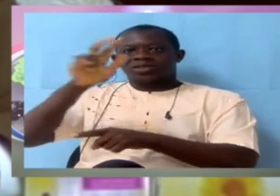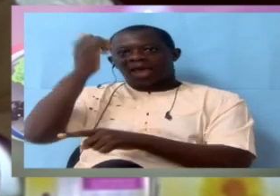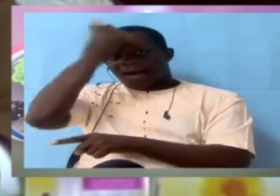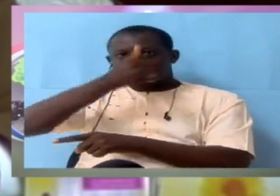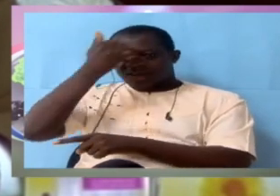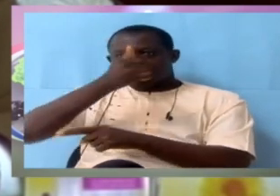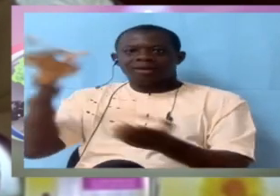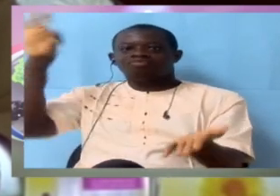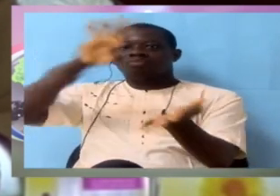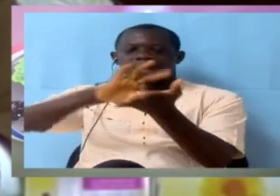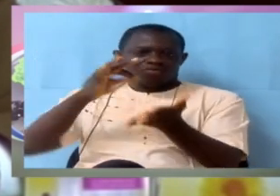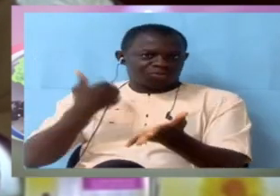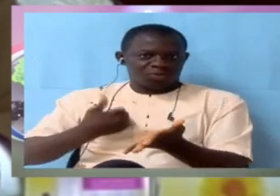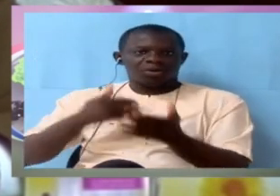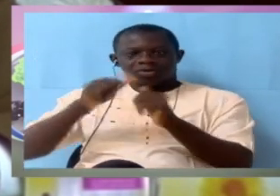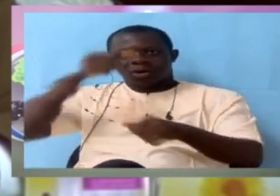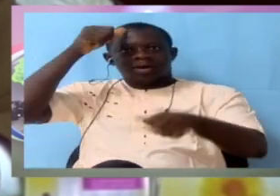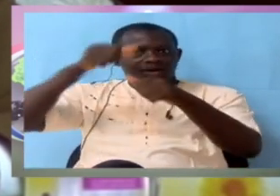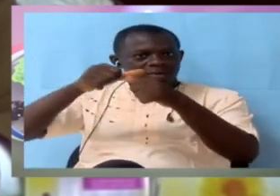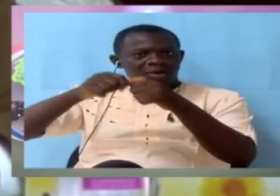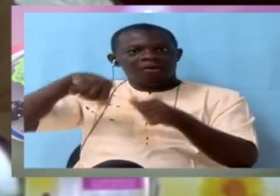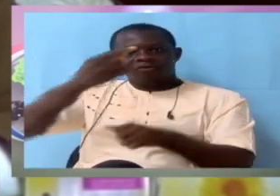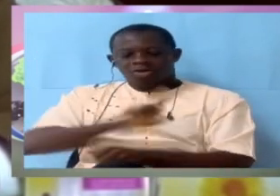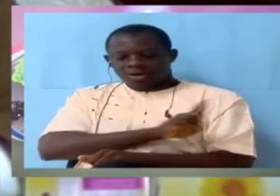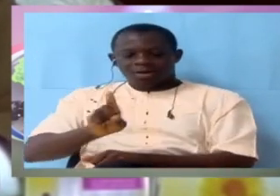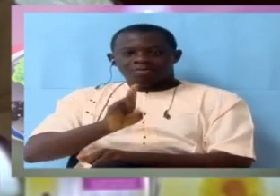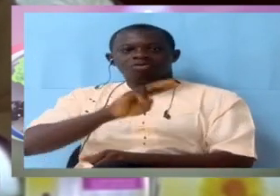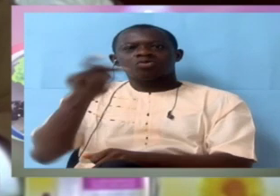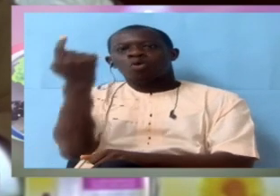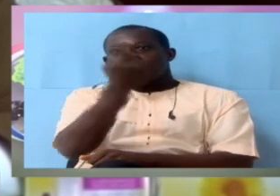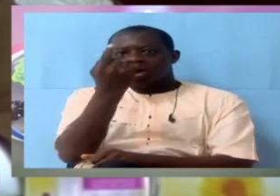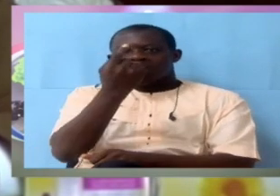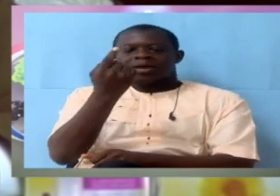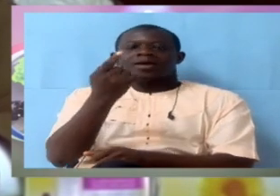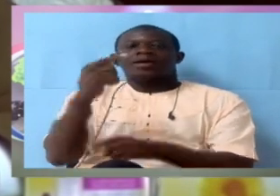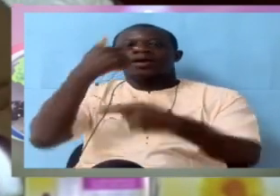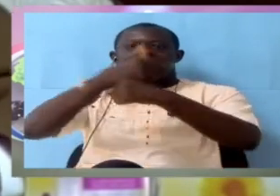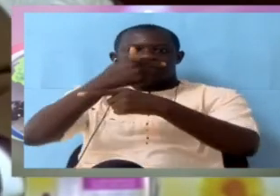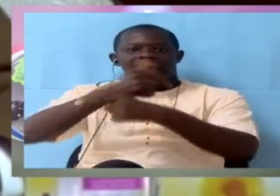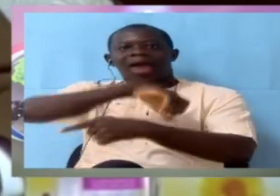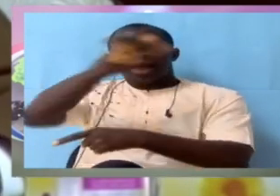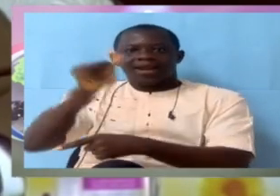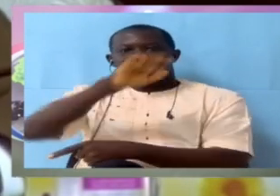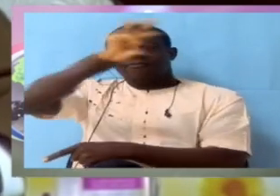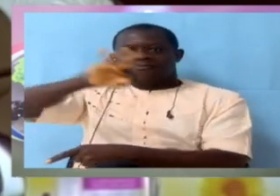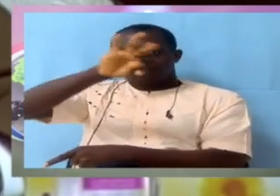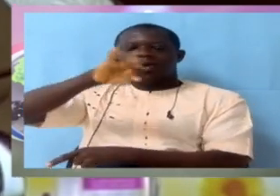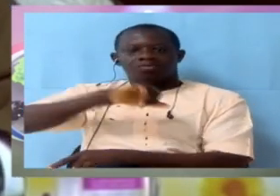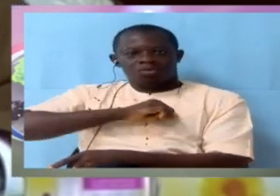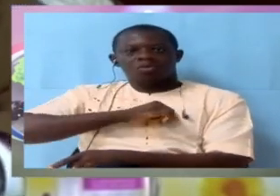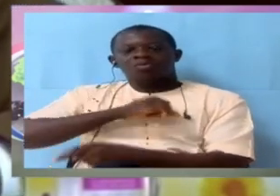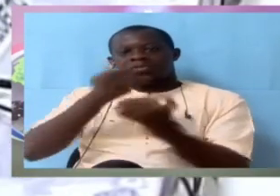like this, not just for them and their families, but also for the Gambia as a whole. Imam, you have the floor, please.